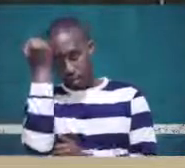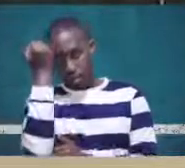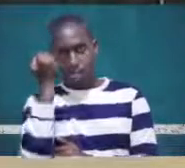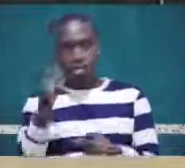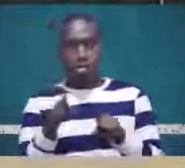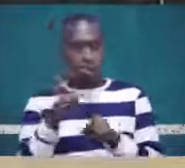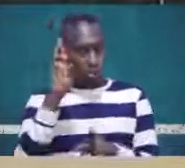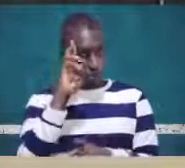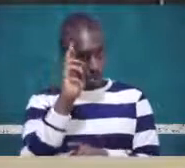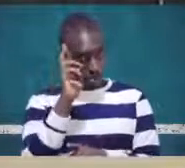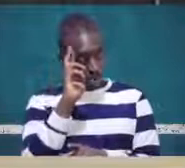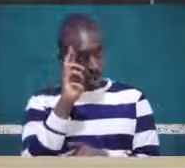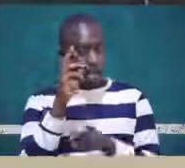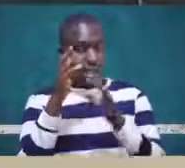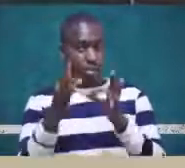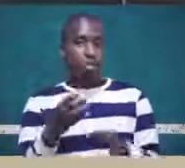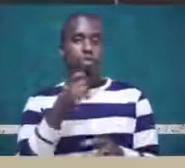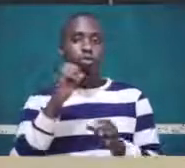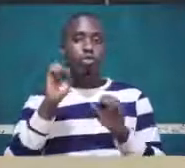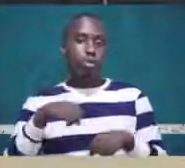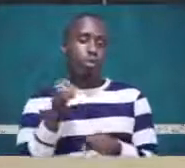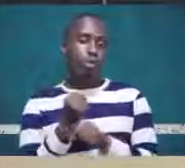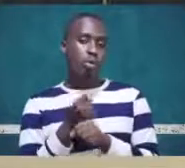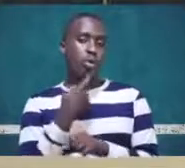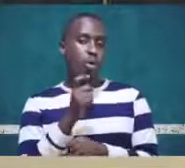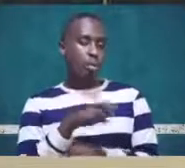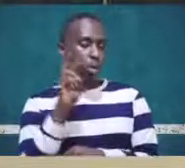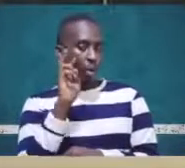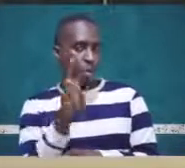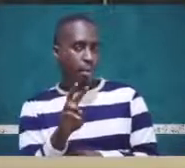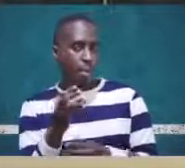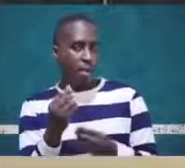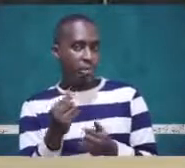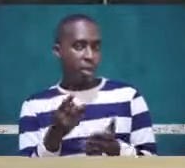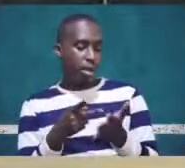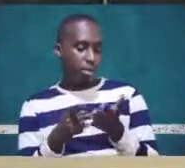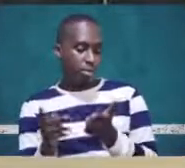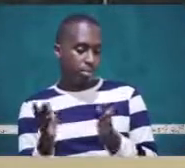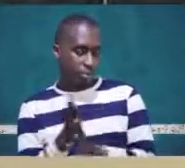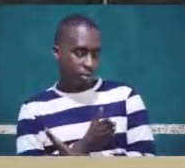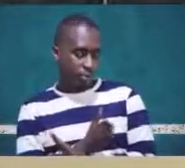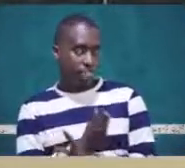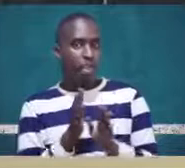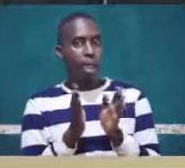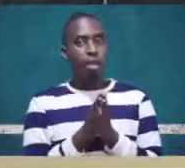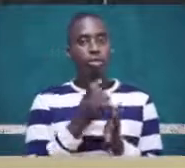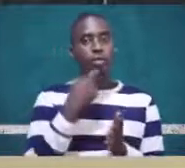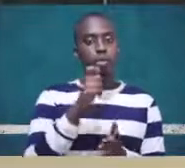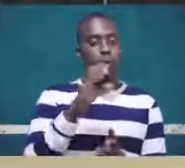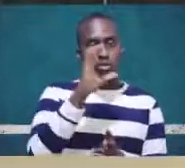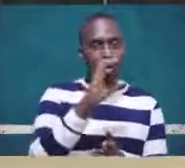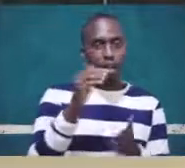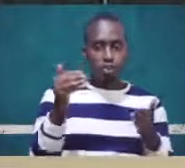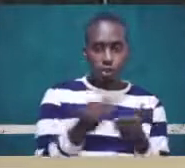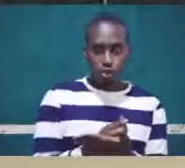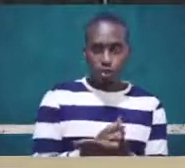So you remember what you need to do. You need to check the value, the amount of money paid before, and you need to check the